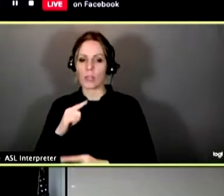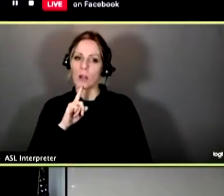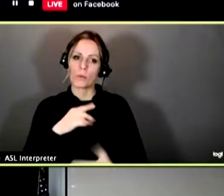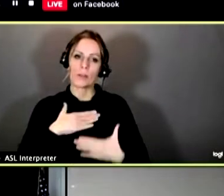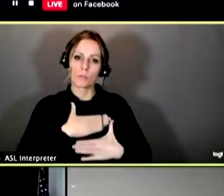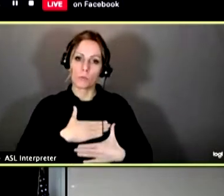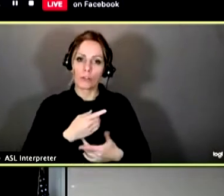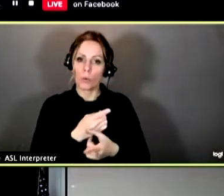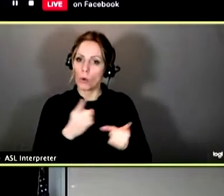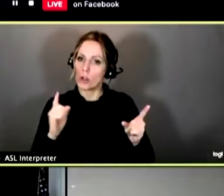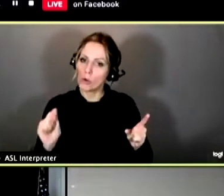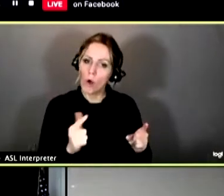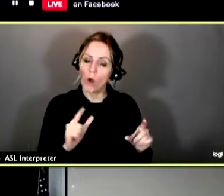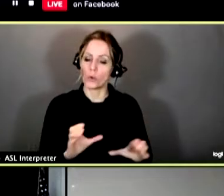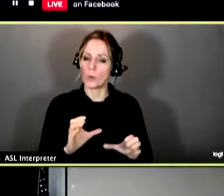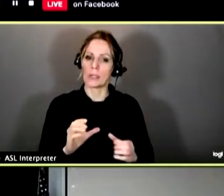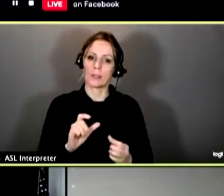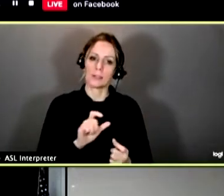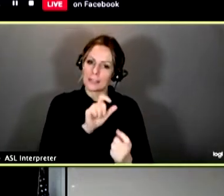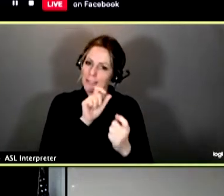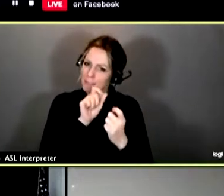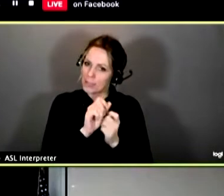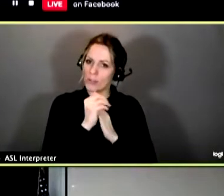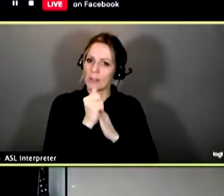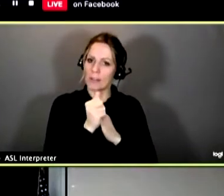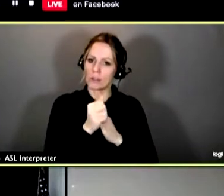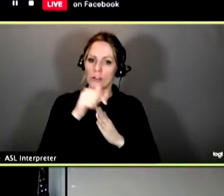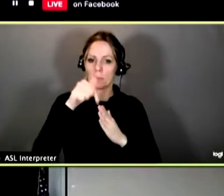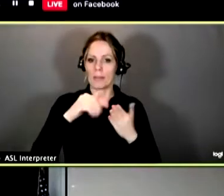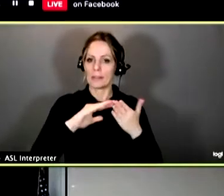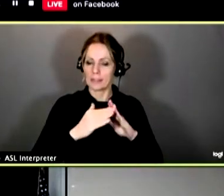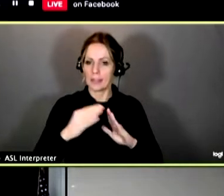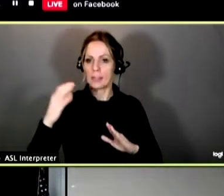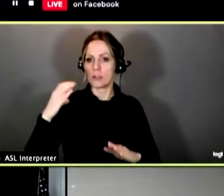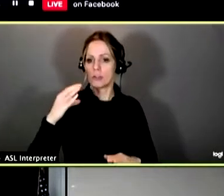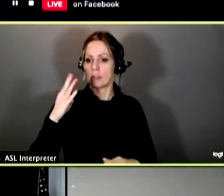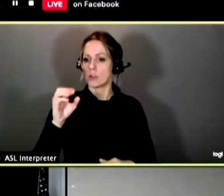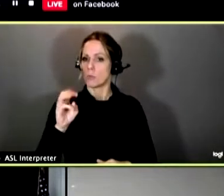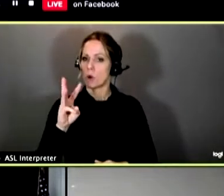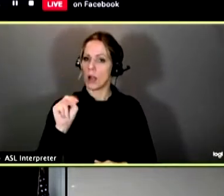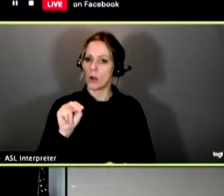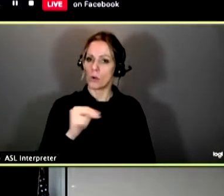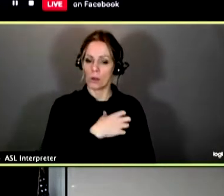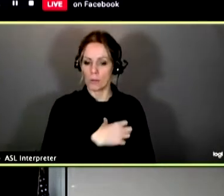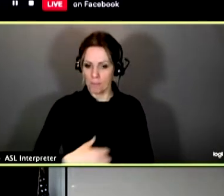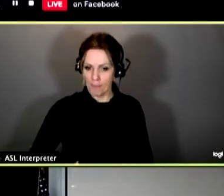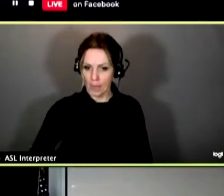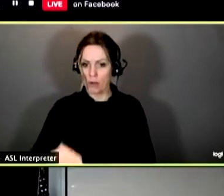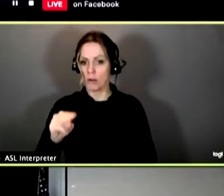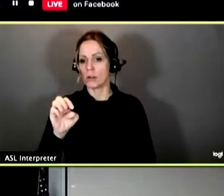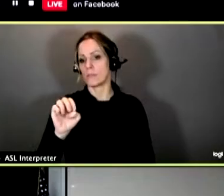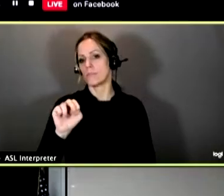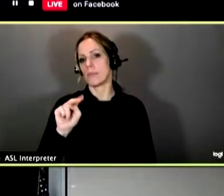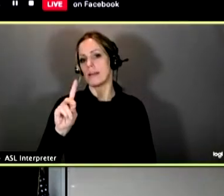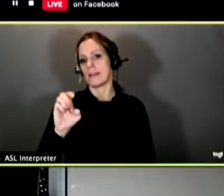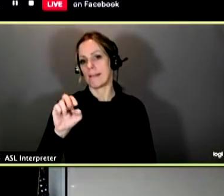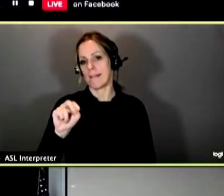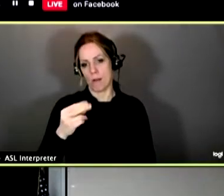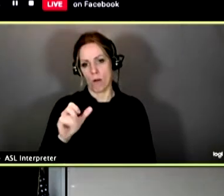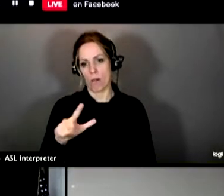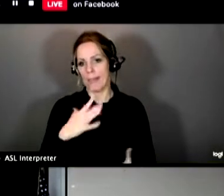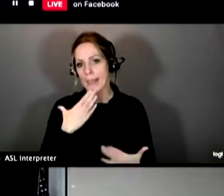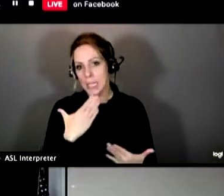doing, especially the leadership in the city, Chief Brown, the Mayor Mendenhall, and all who are today. Thank you.